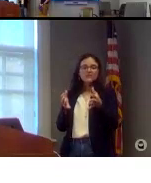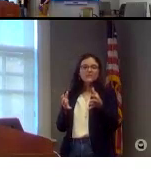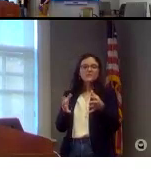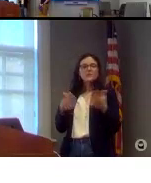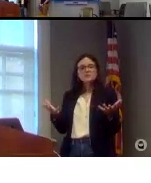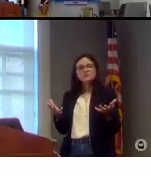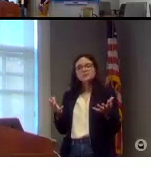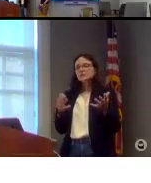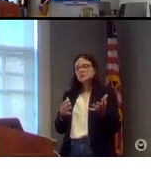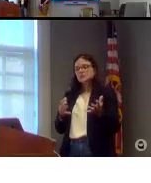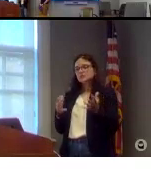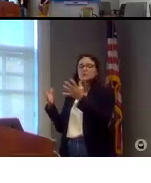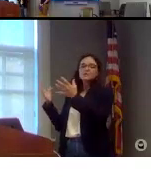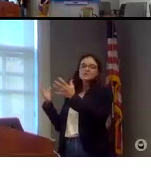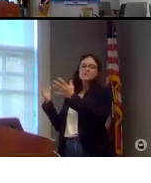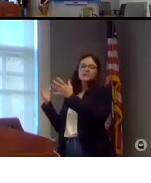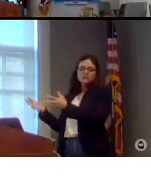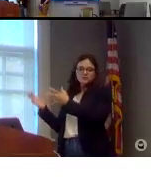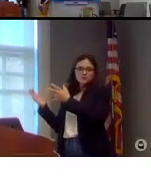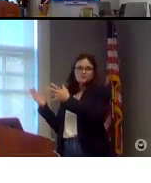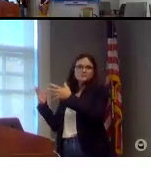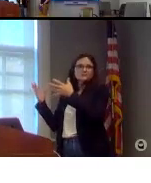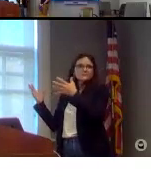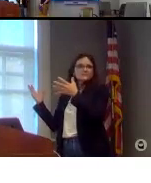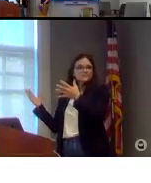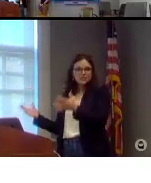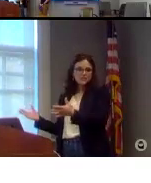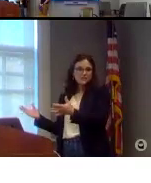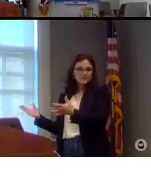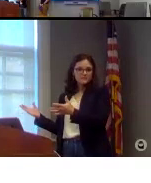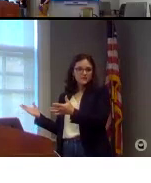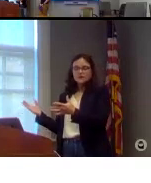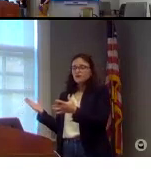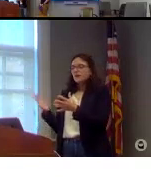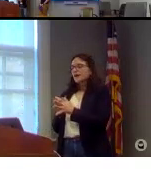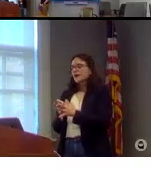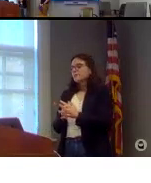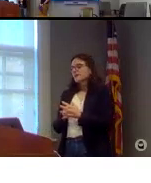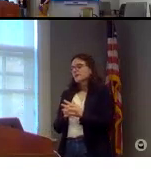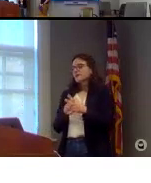heritage serves as a prelude to potential genocide.